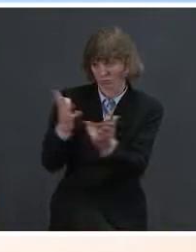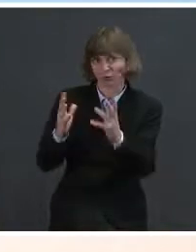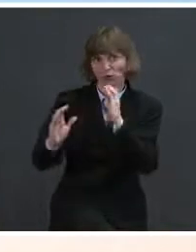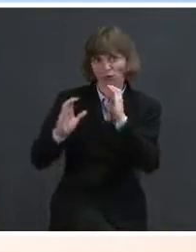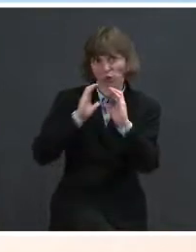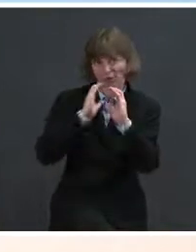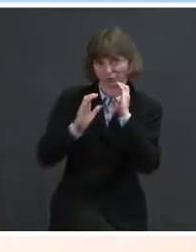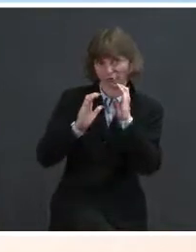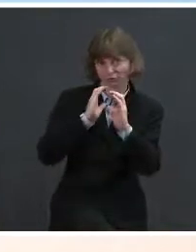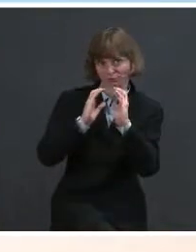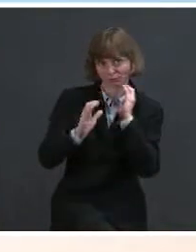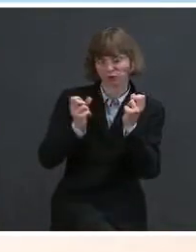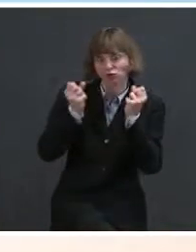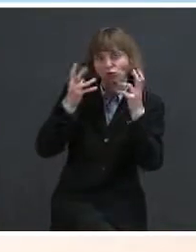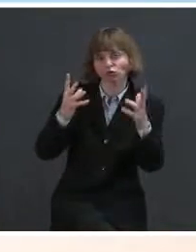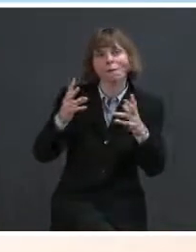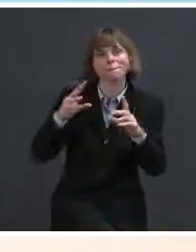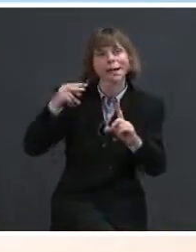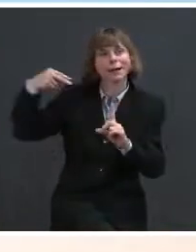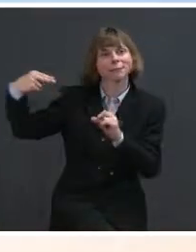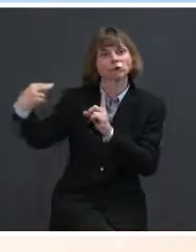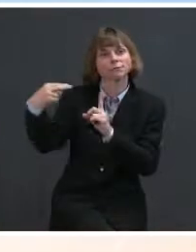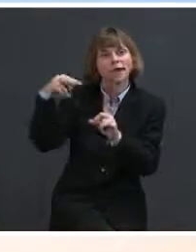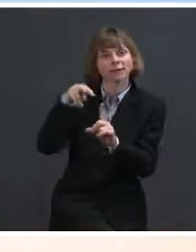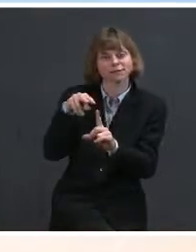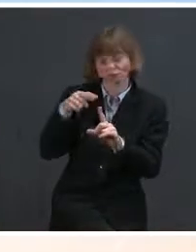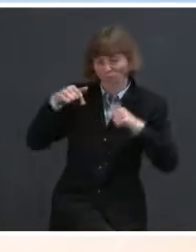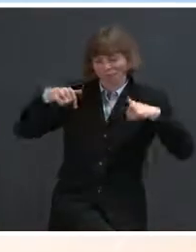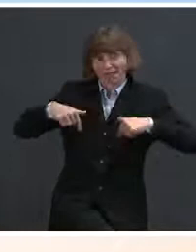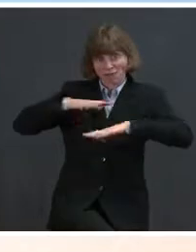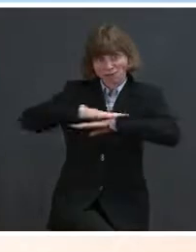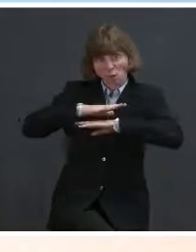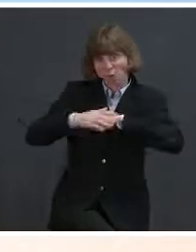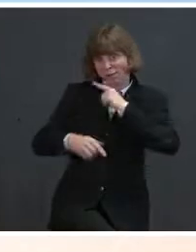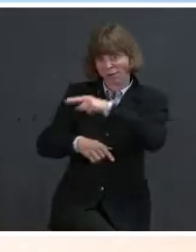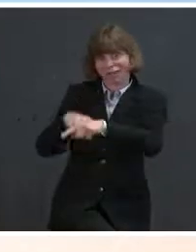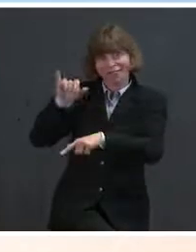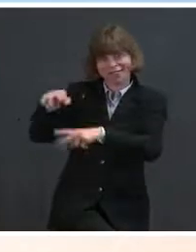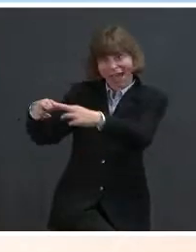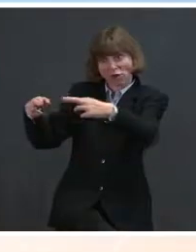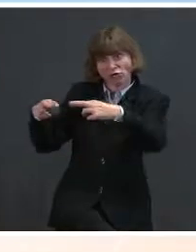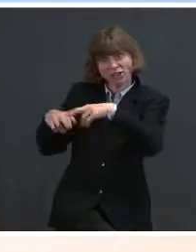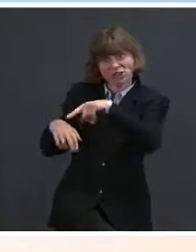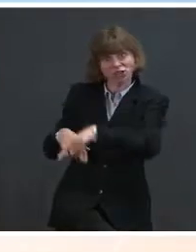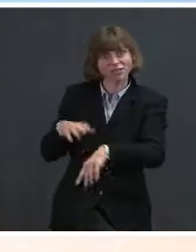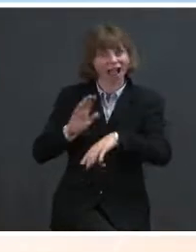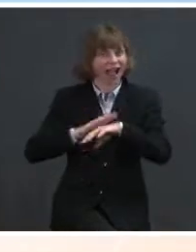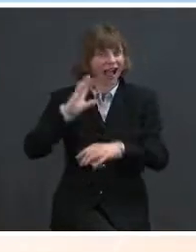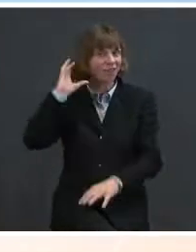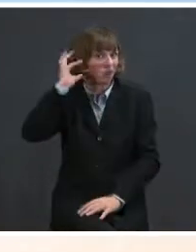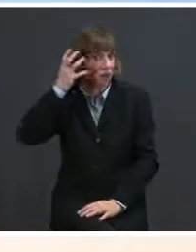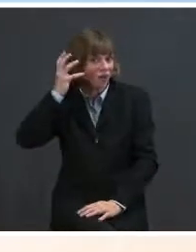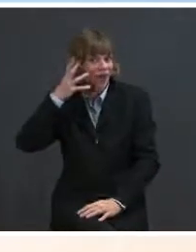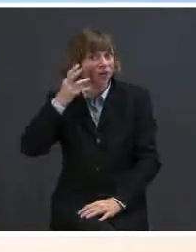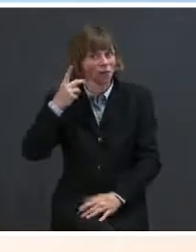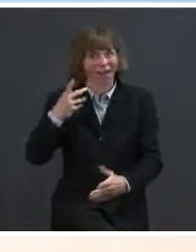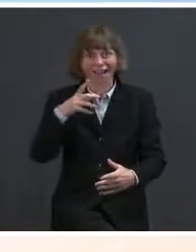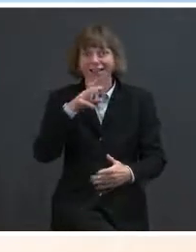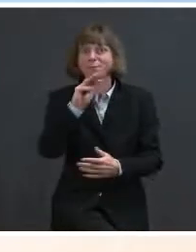different perspectives from this podium, in the region itself, on the airwaves, and we will continue to do so as we go forward.